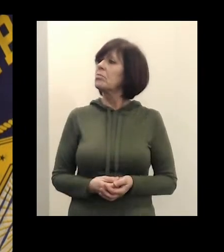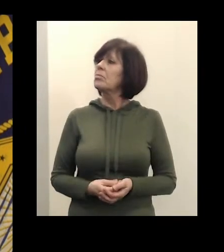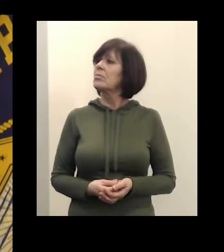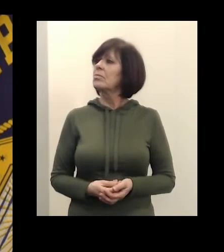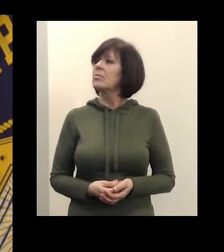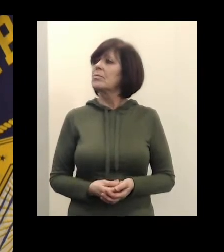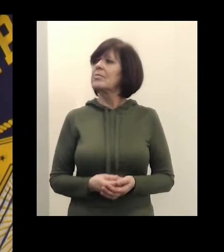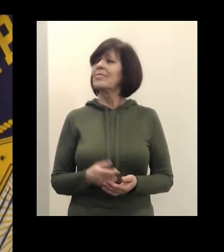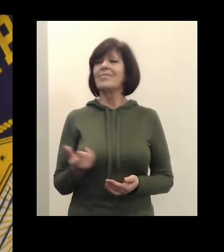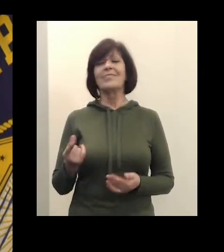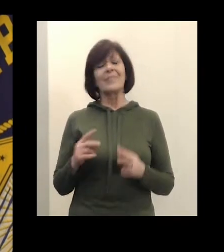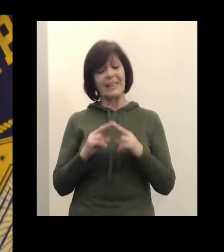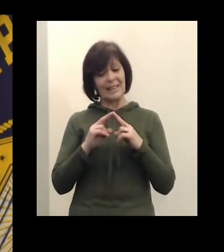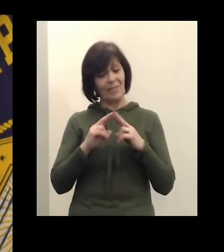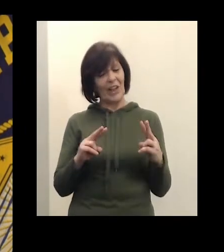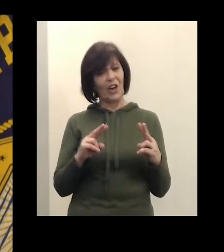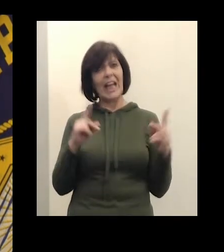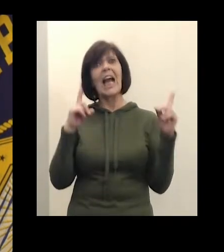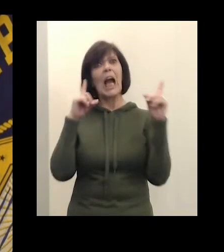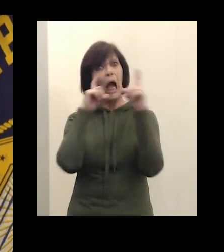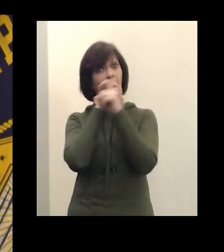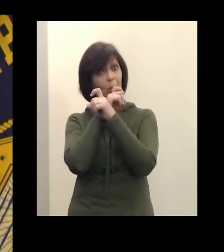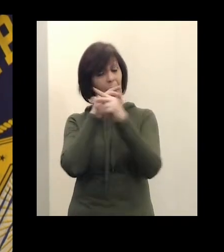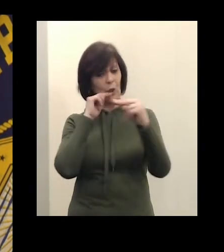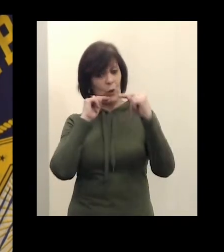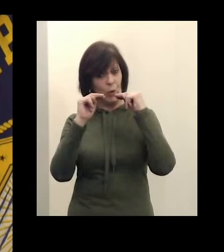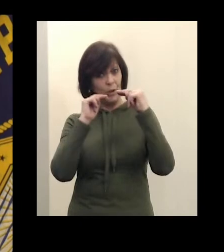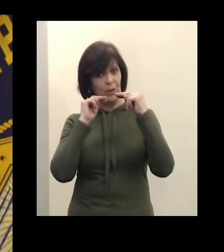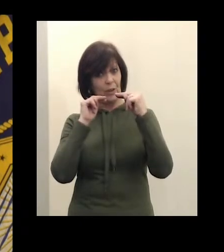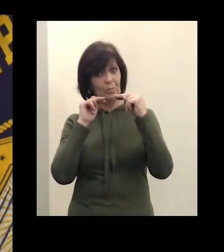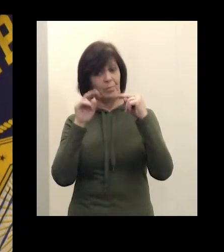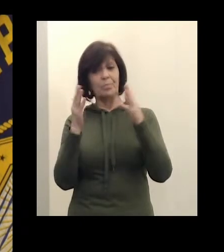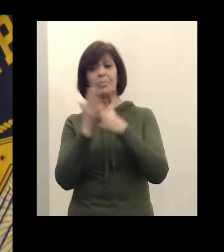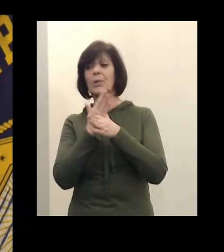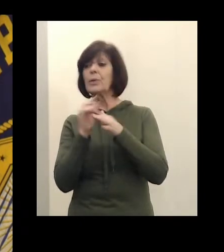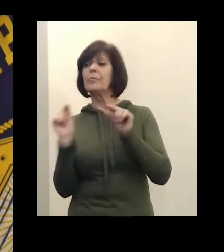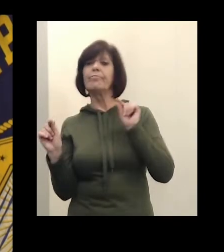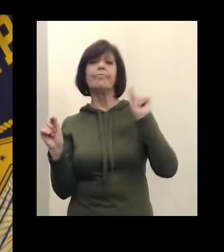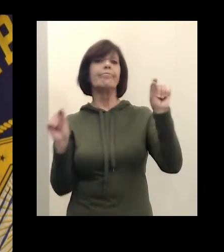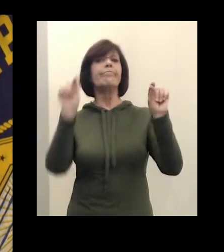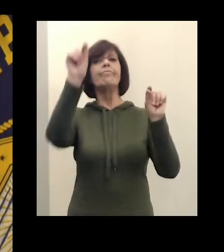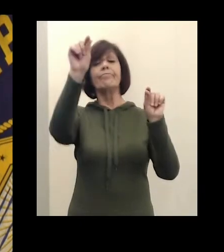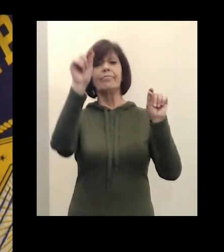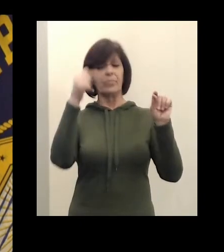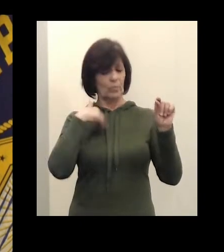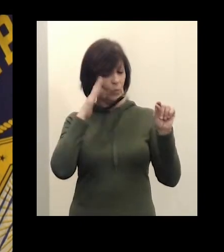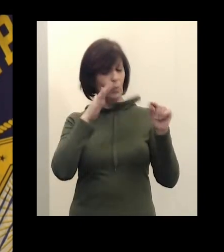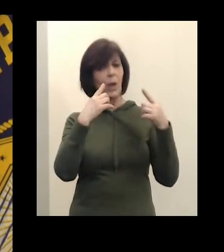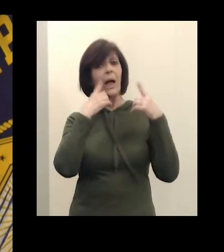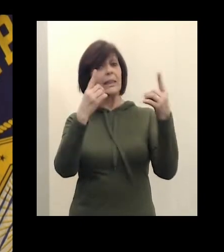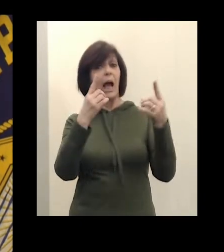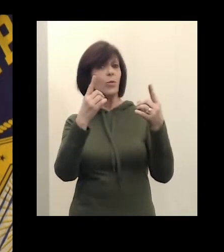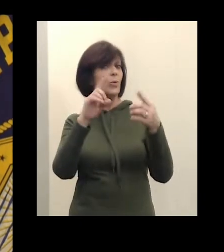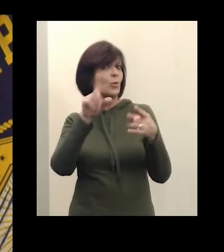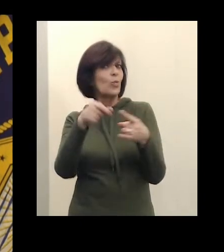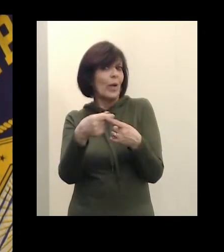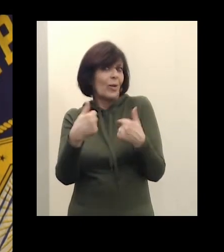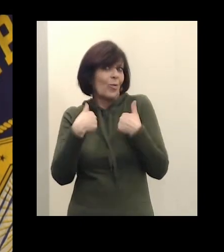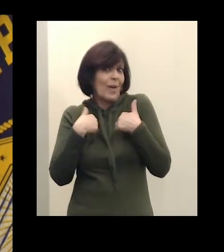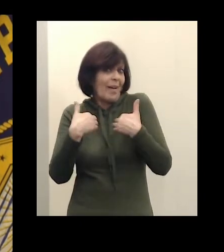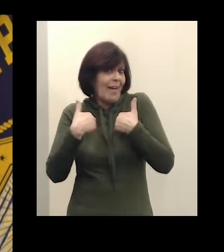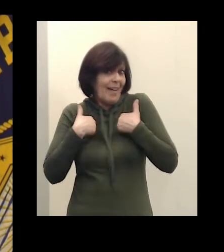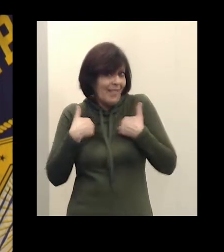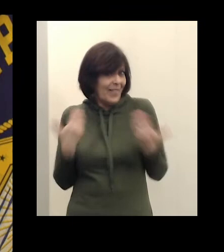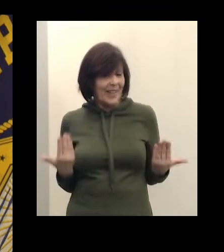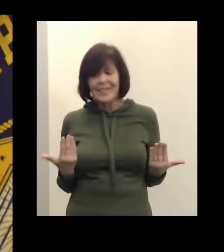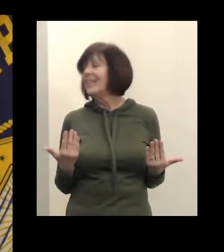a very complicated negotiation between three parties, and we will announce a deal when we have it. We're not going to